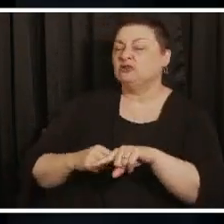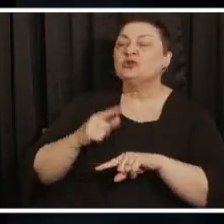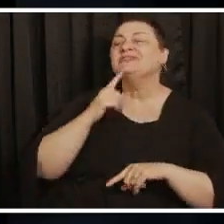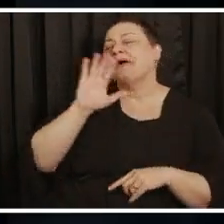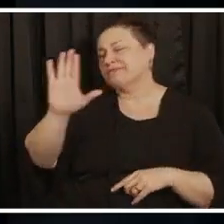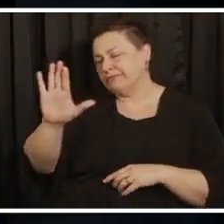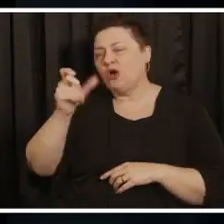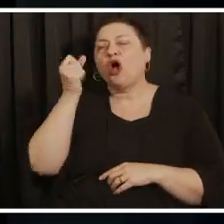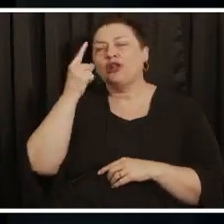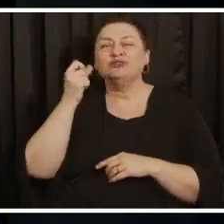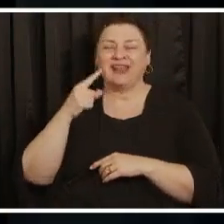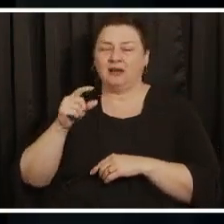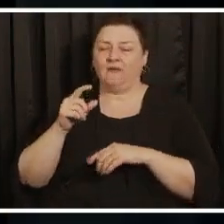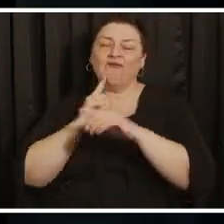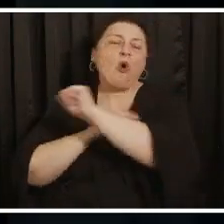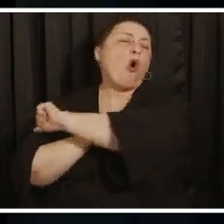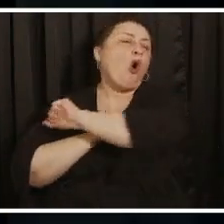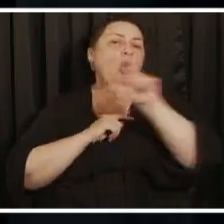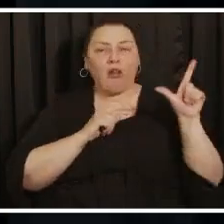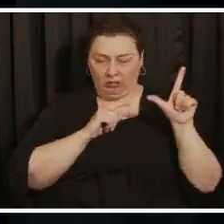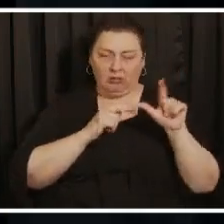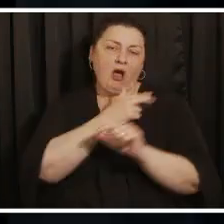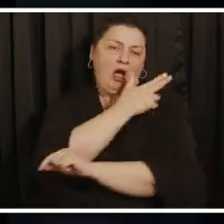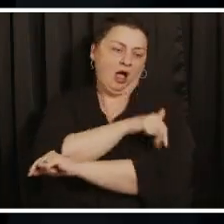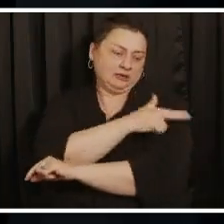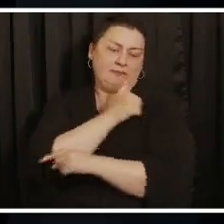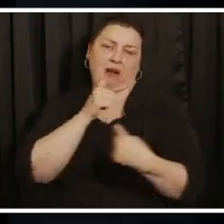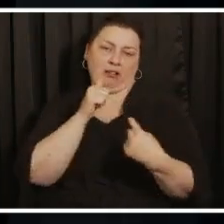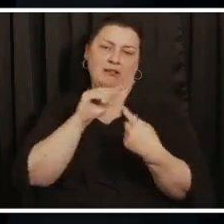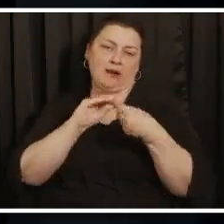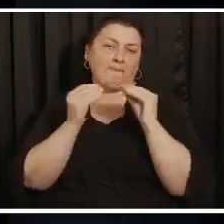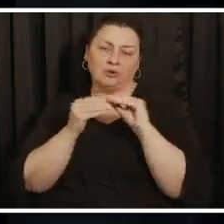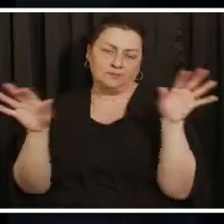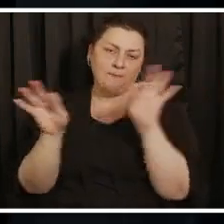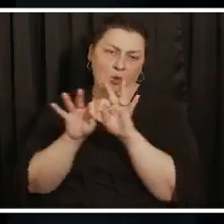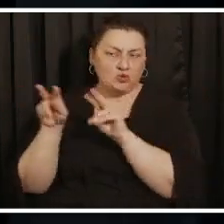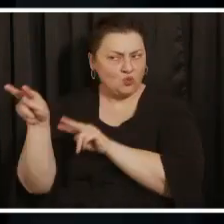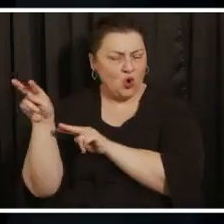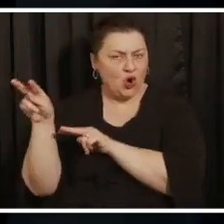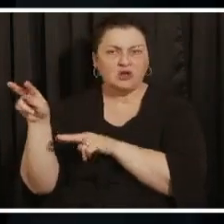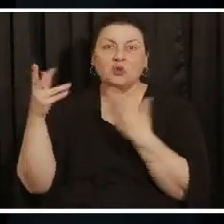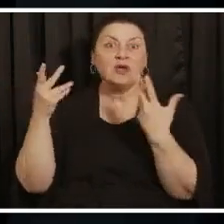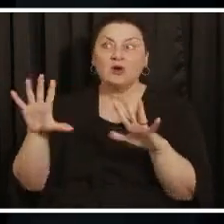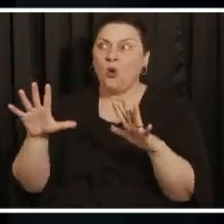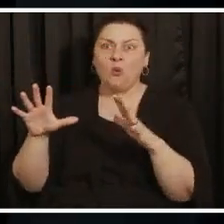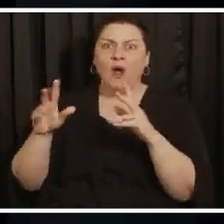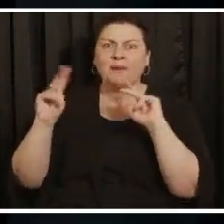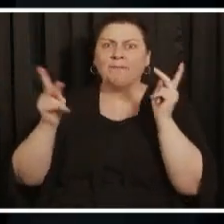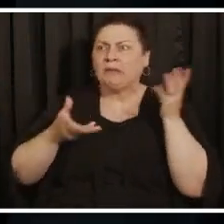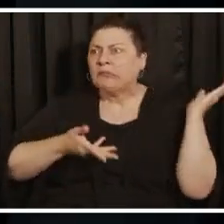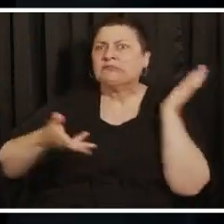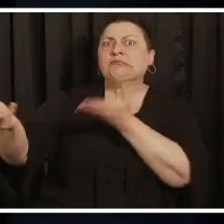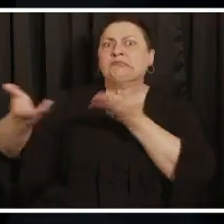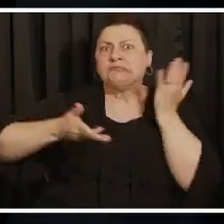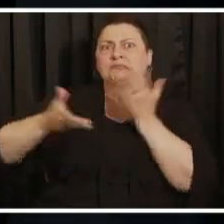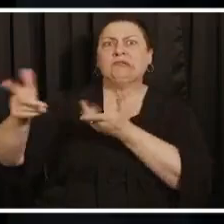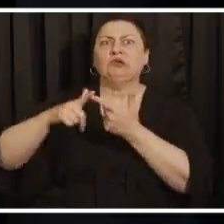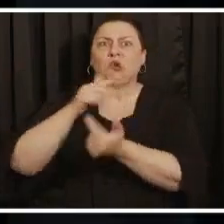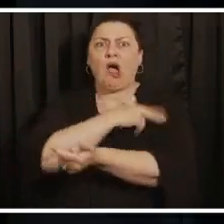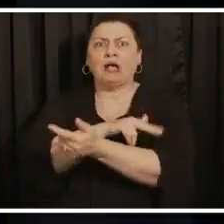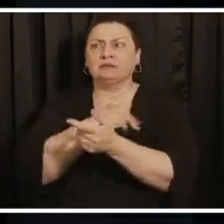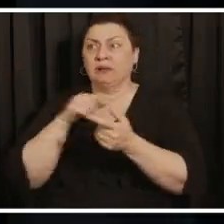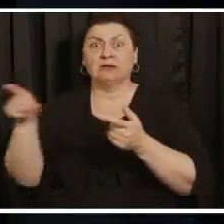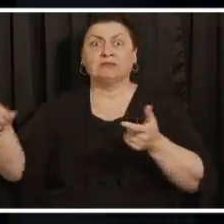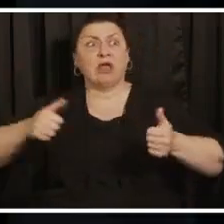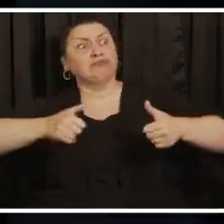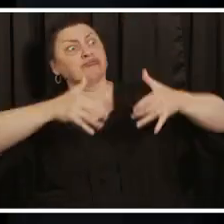hospitalizations is the metric across the board. We will not overwhelm our hospitals. We will take the steps necessary to avoid doing that. We